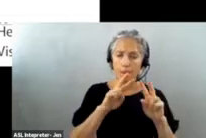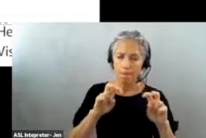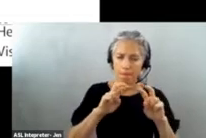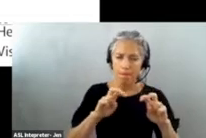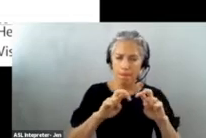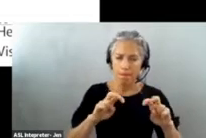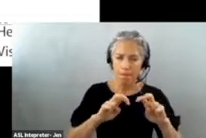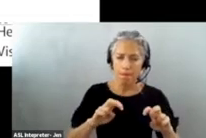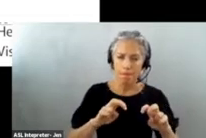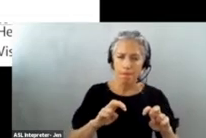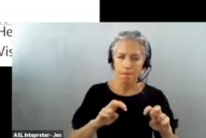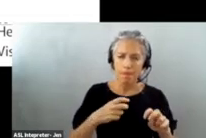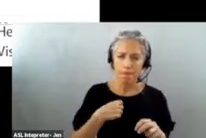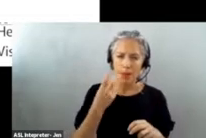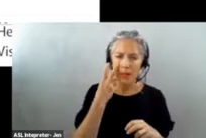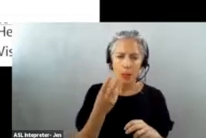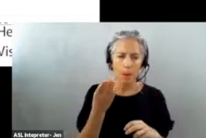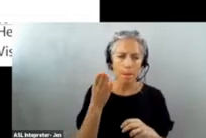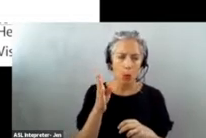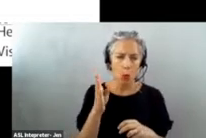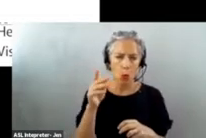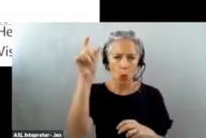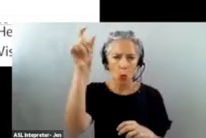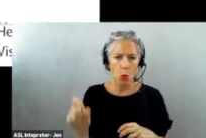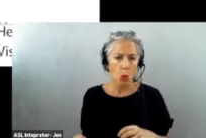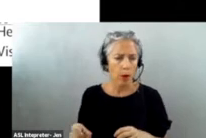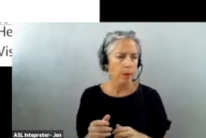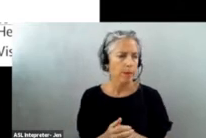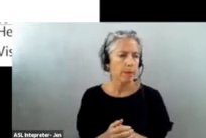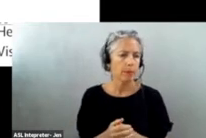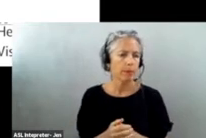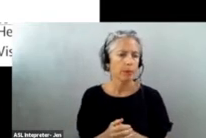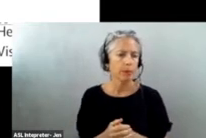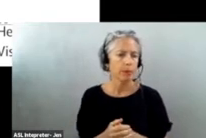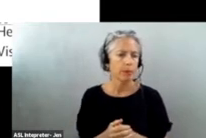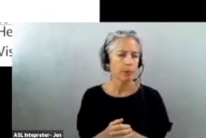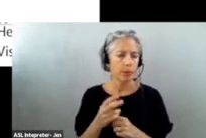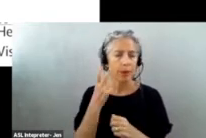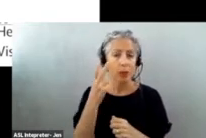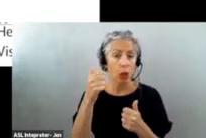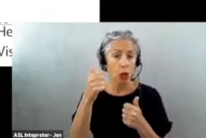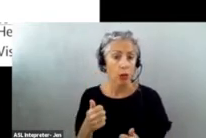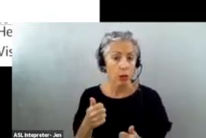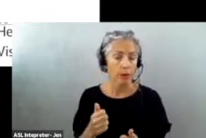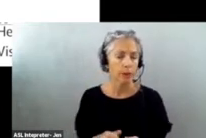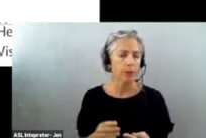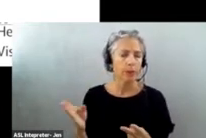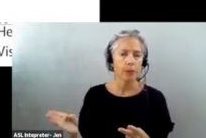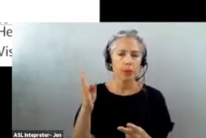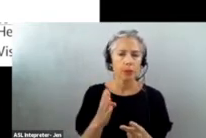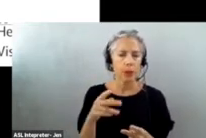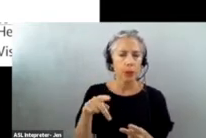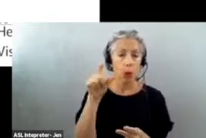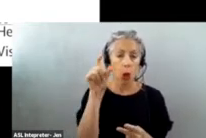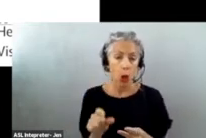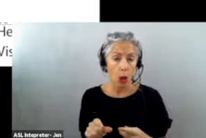we see is that in the blue staple, we have the vision. And in the next one, we